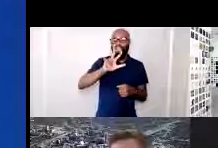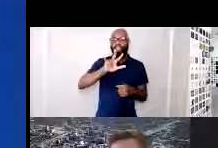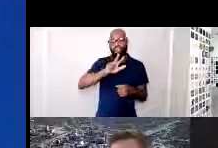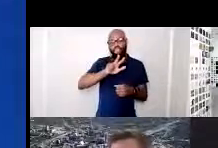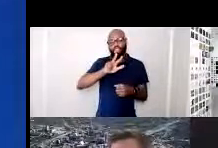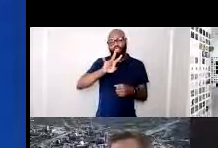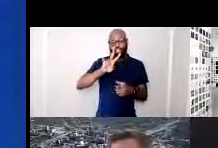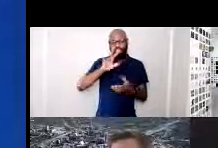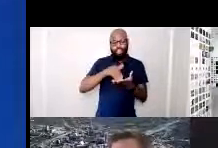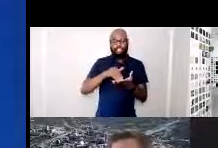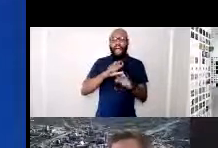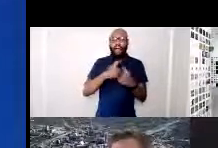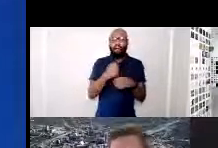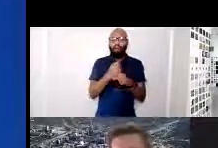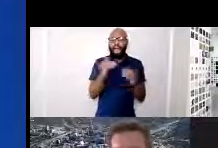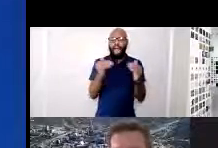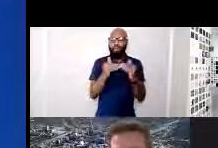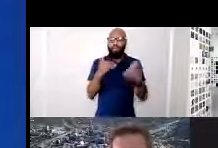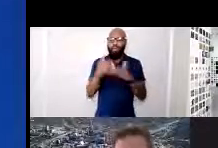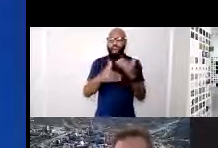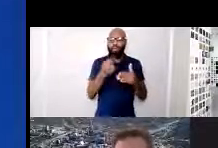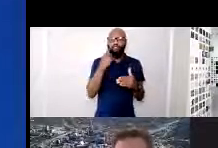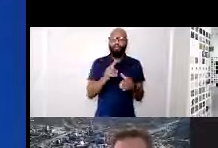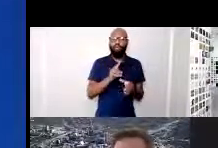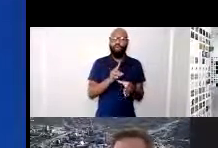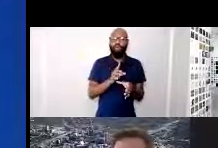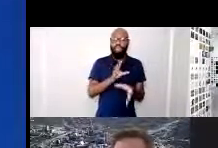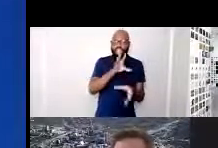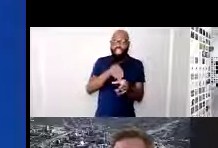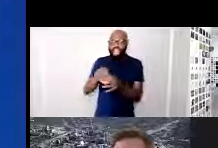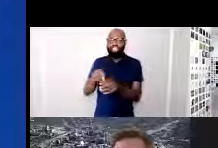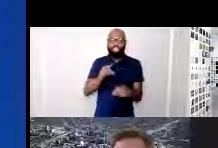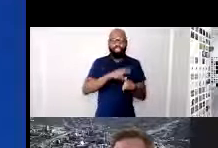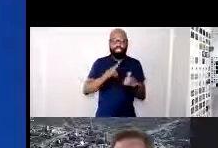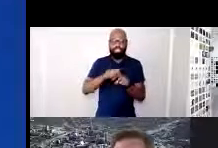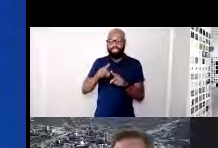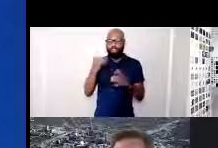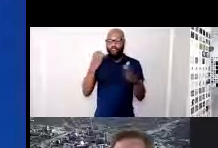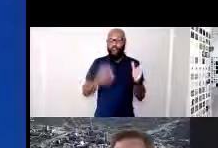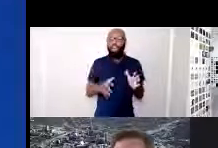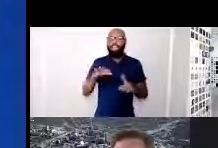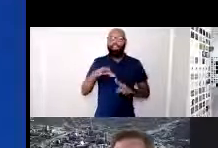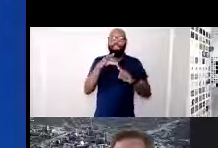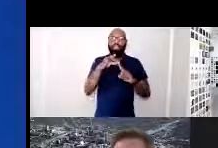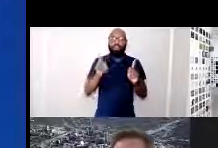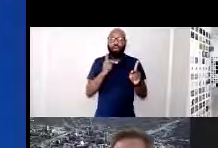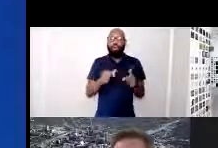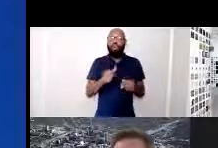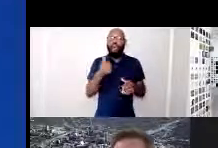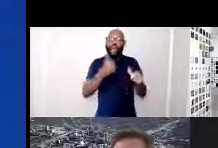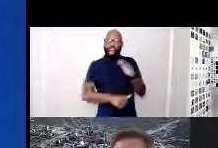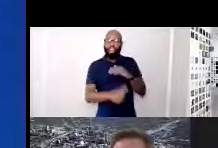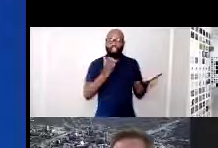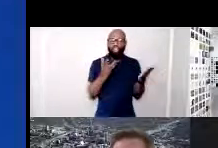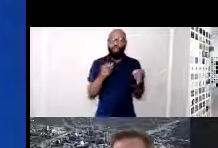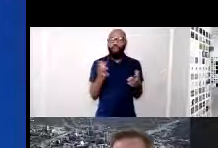equitable process for engaging artists, and especially those that are underserved or invisible, or